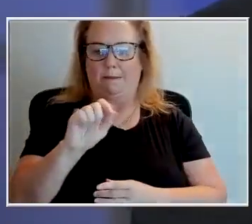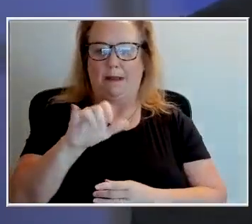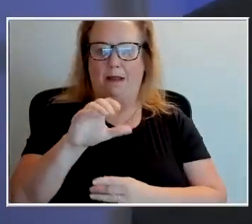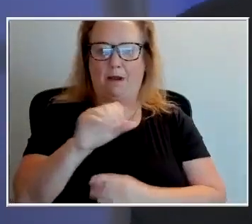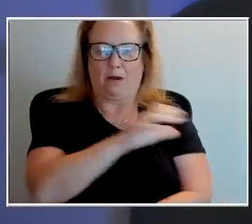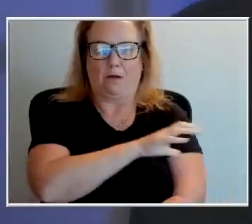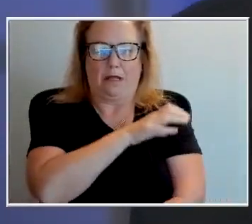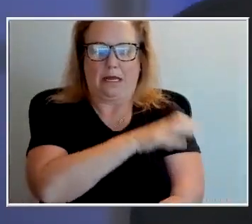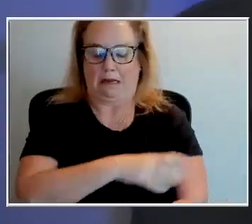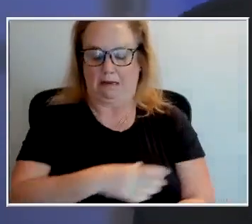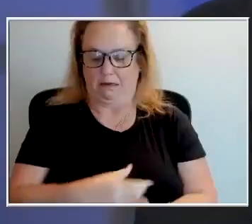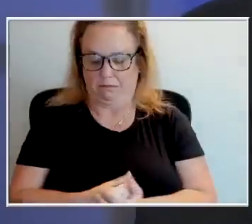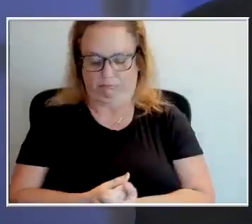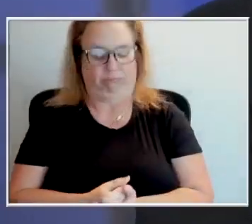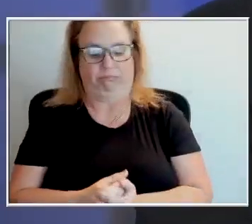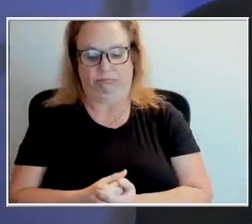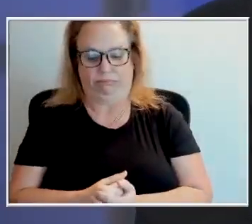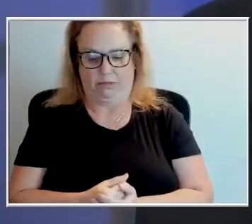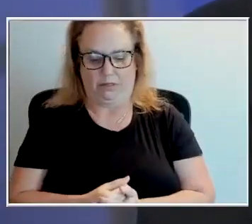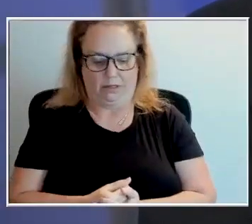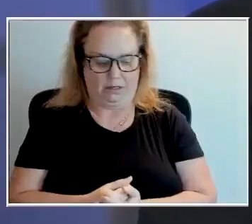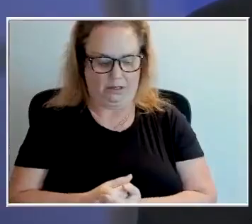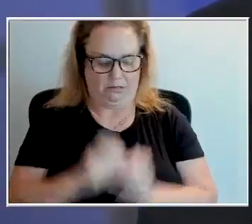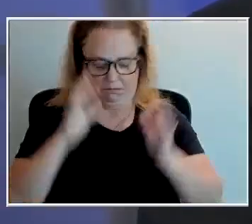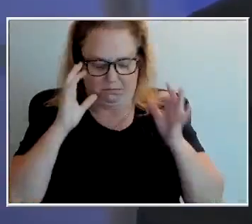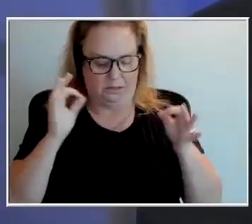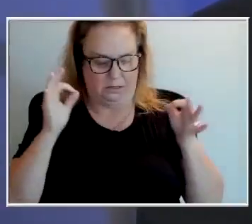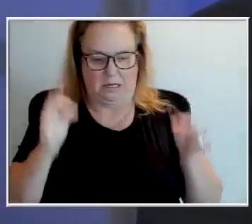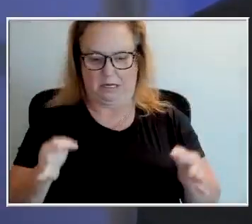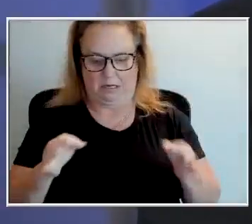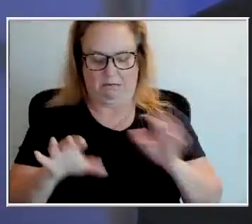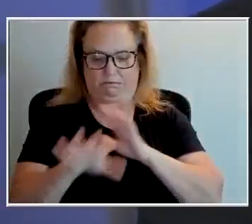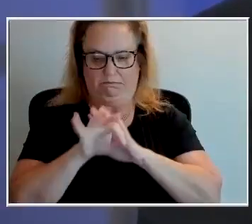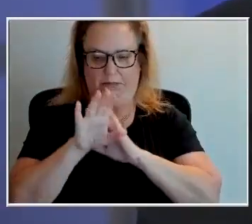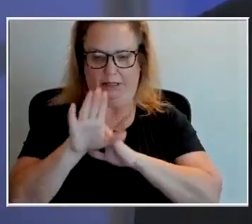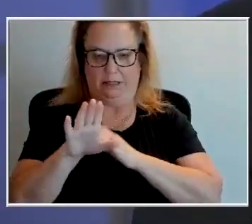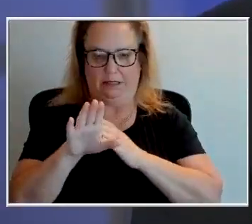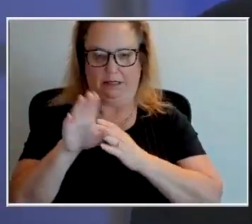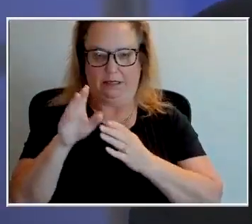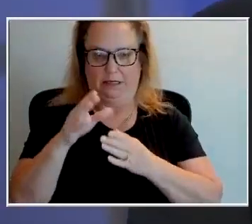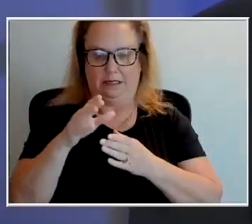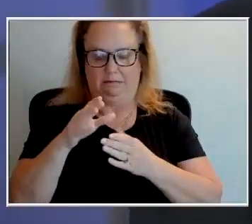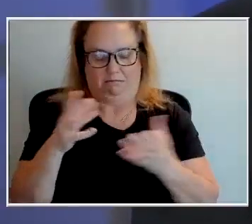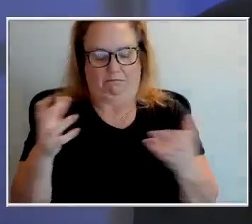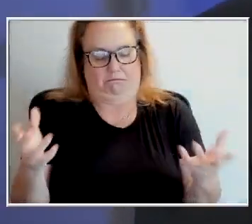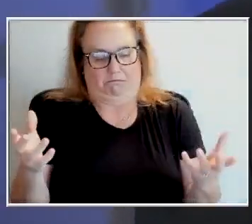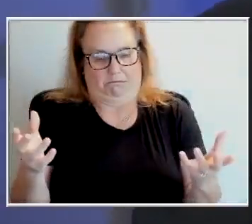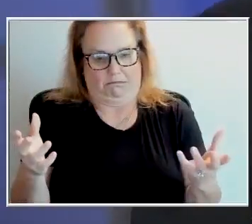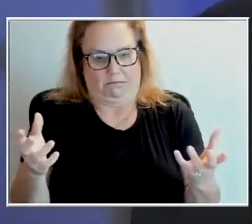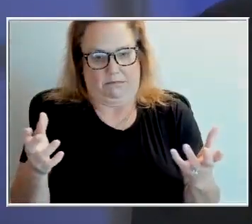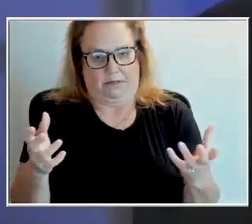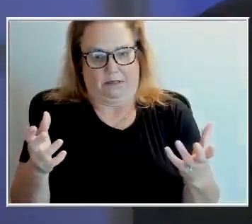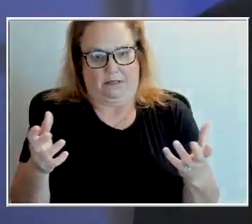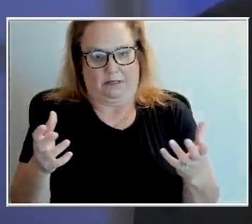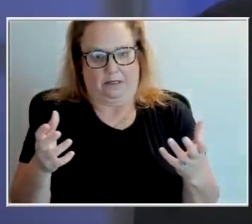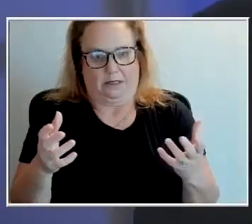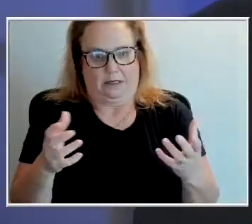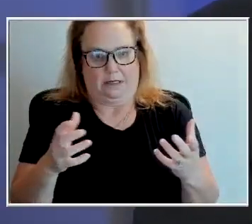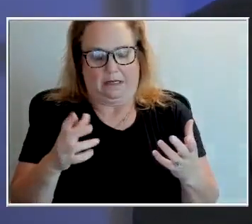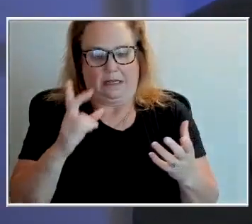and chose him at the end of this, and that is, hold your hand up and let me see